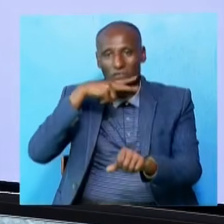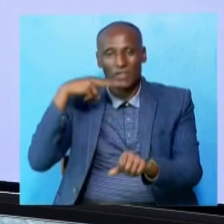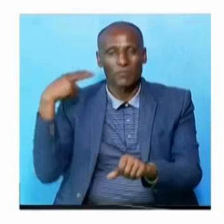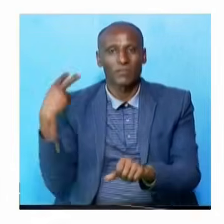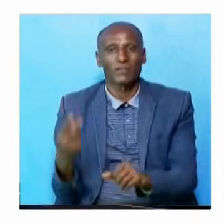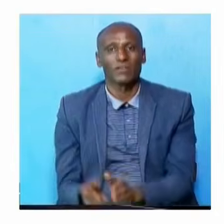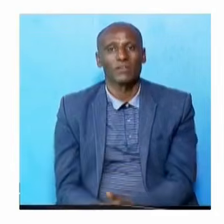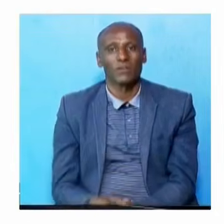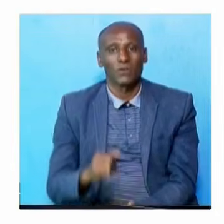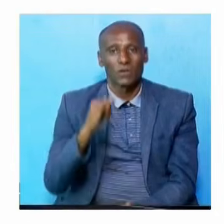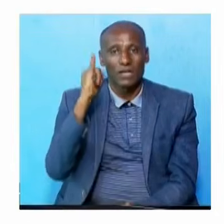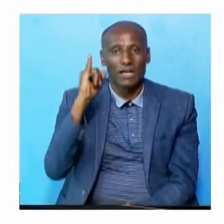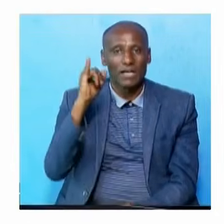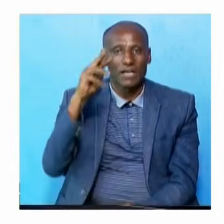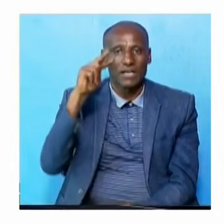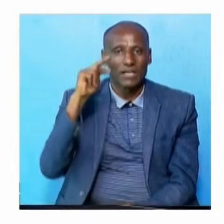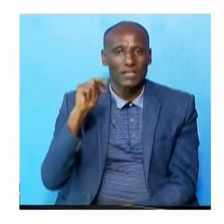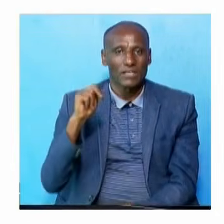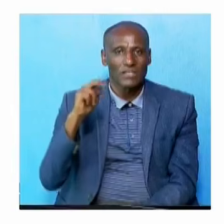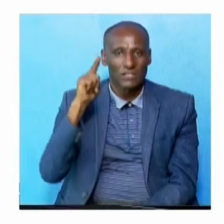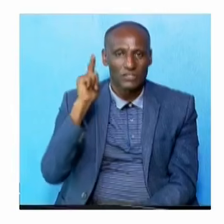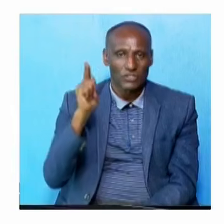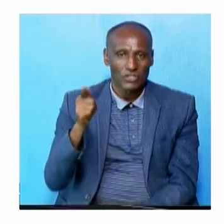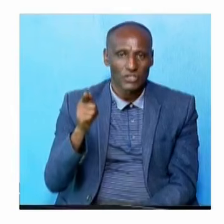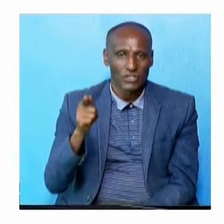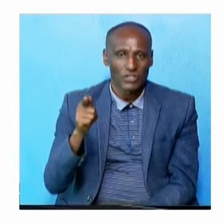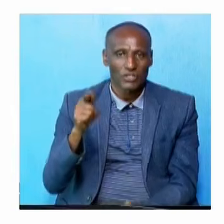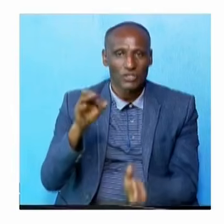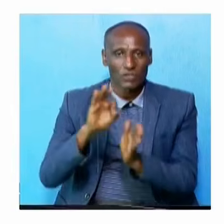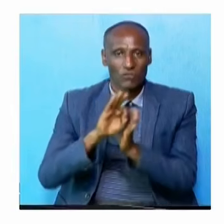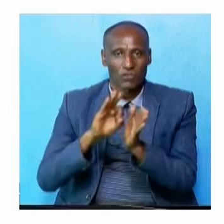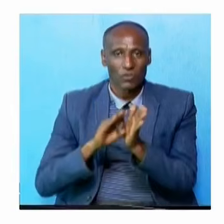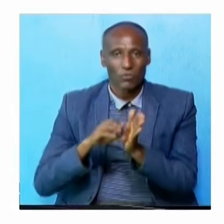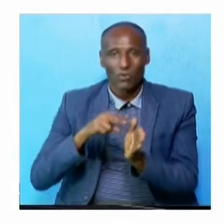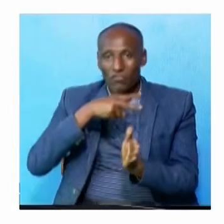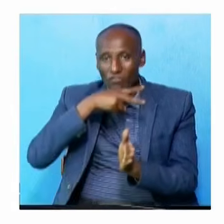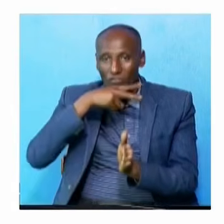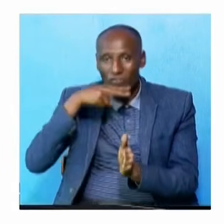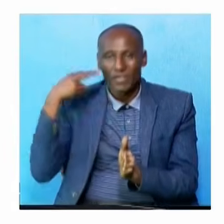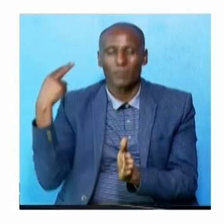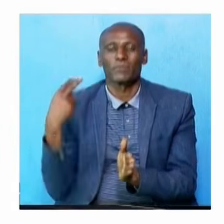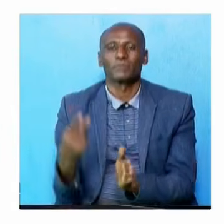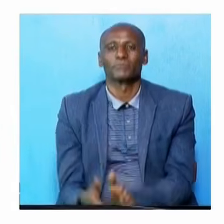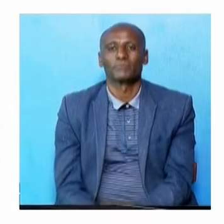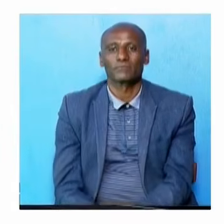ING form. It is the ING verb.